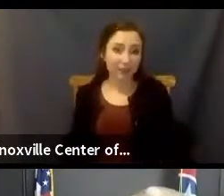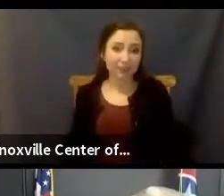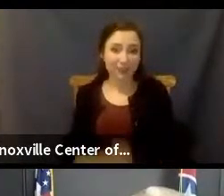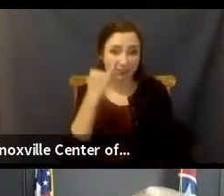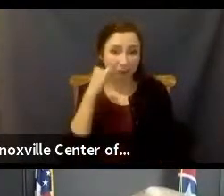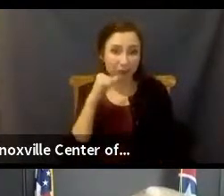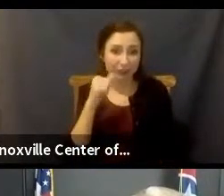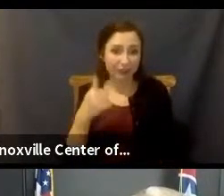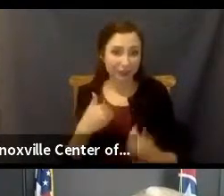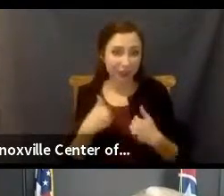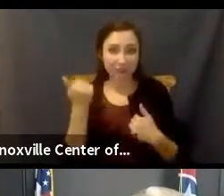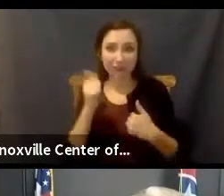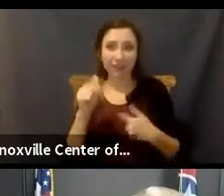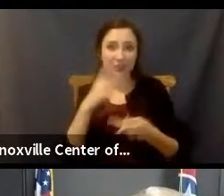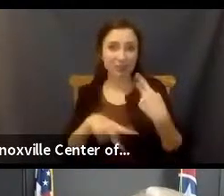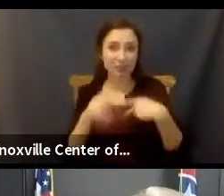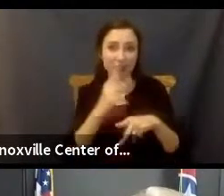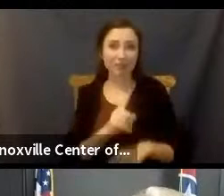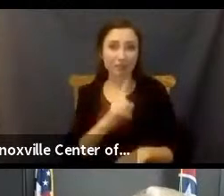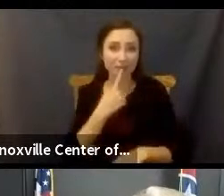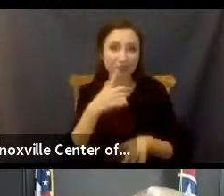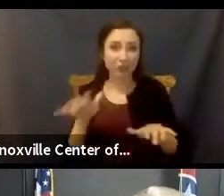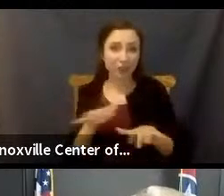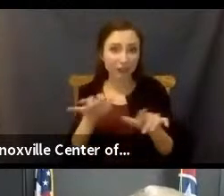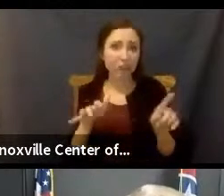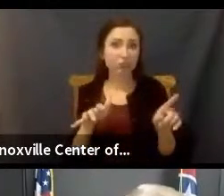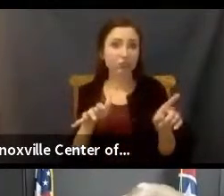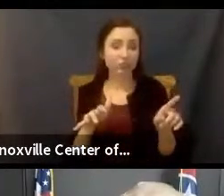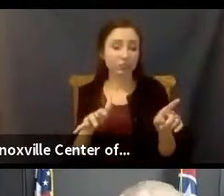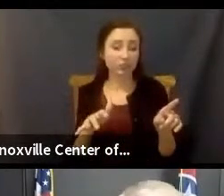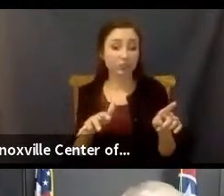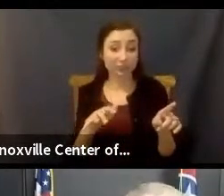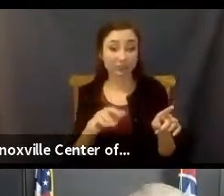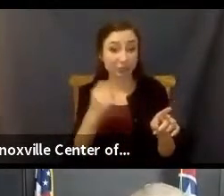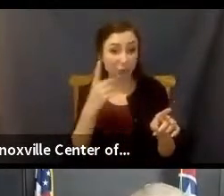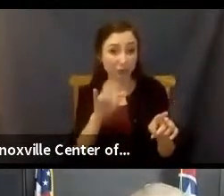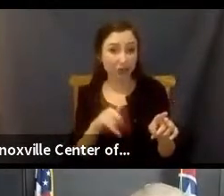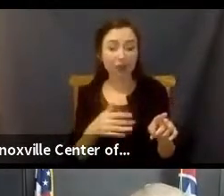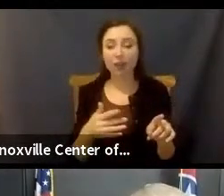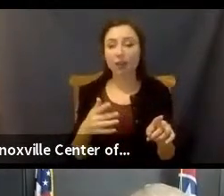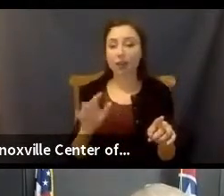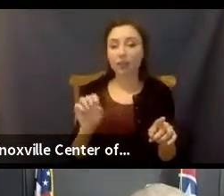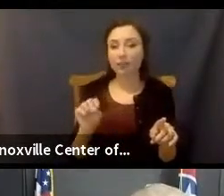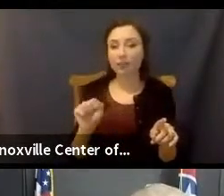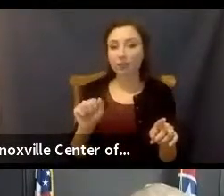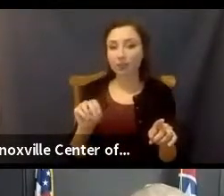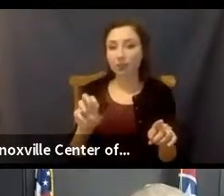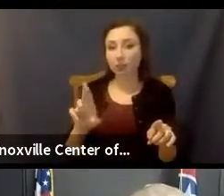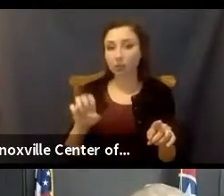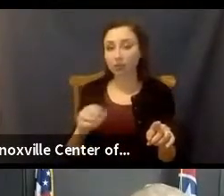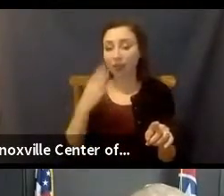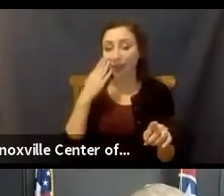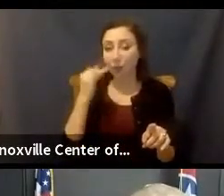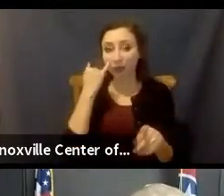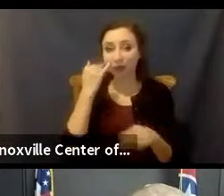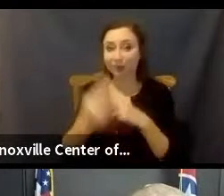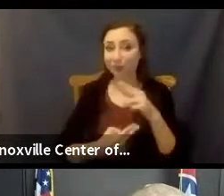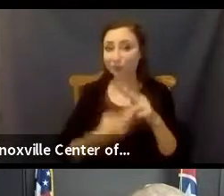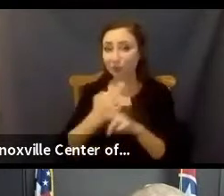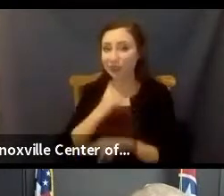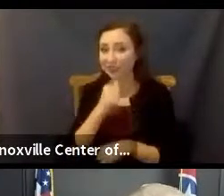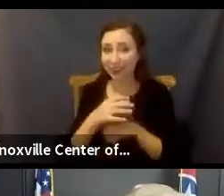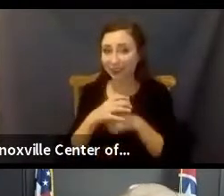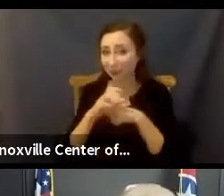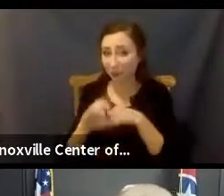explicit action to formalize that. Do I understand that correctly? Well, I don't know if it's universally not enforceable. I'm just saying